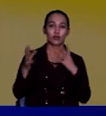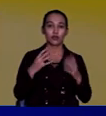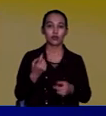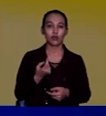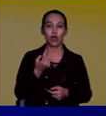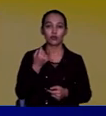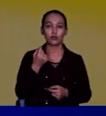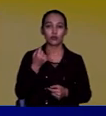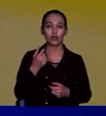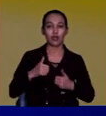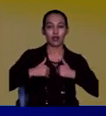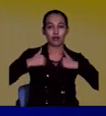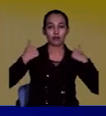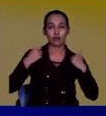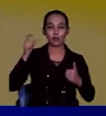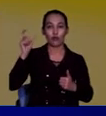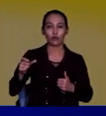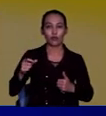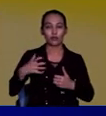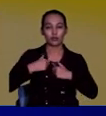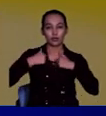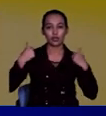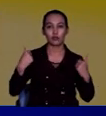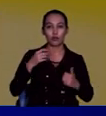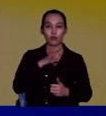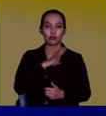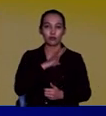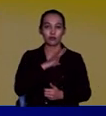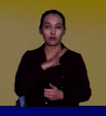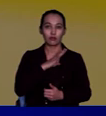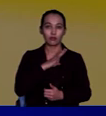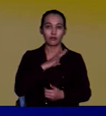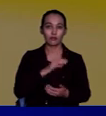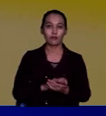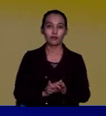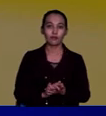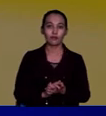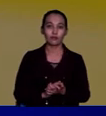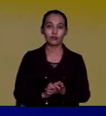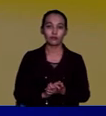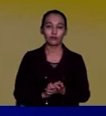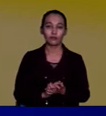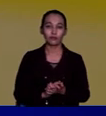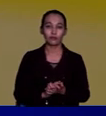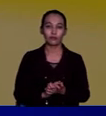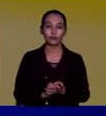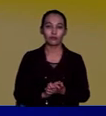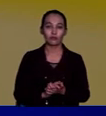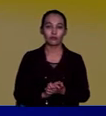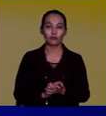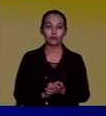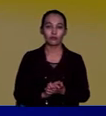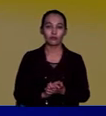harakat qilib yo'lovchining postinini yecha olibdi. Barakalla ziyrak bolajonlar. Shamol